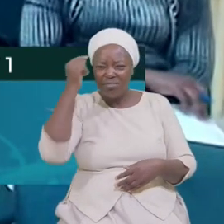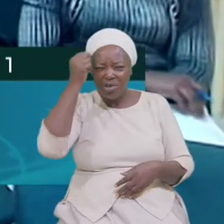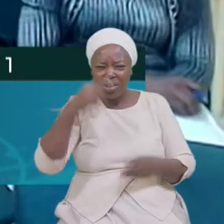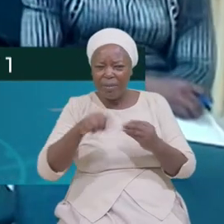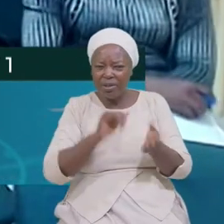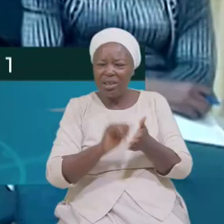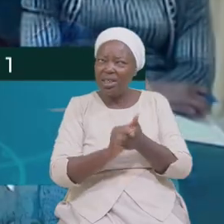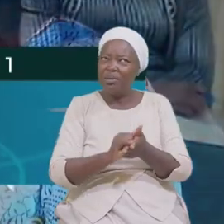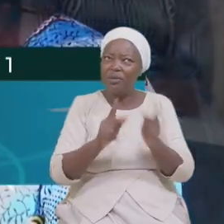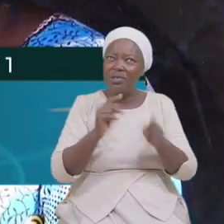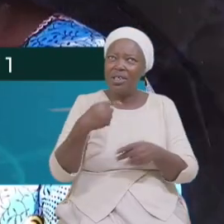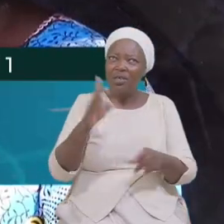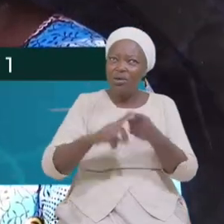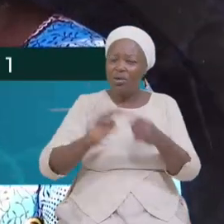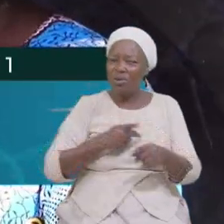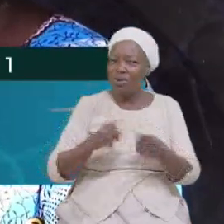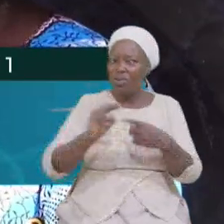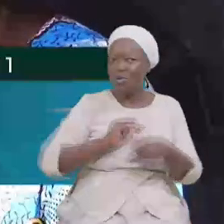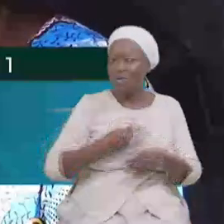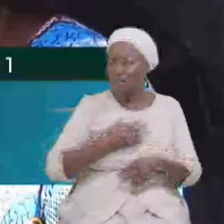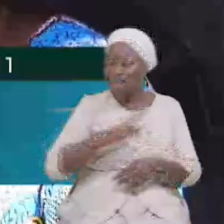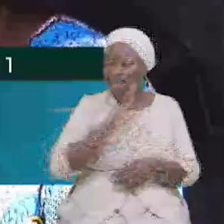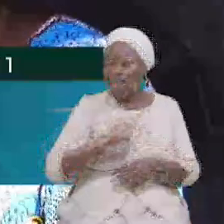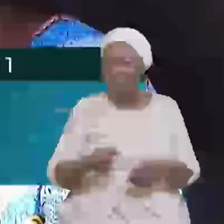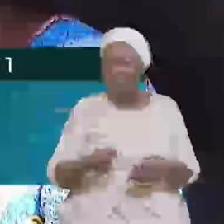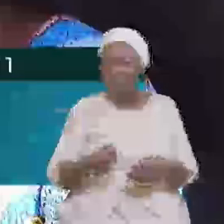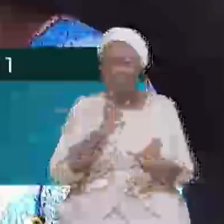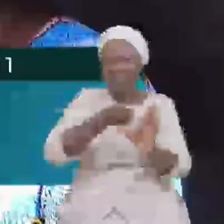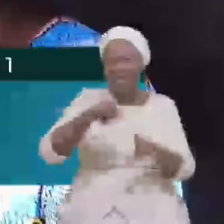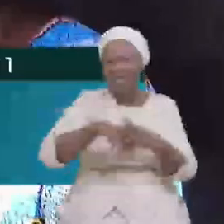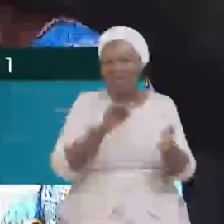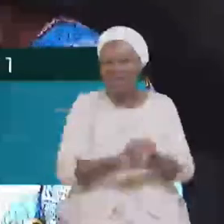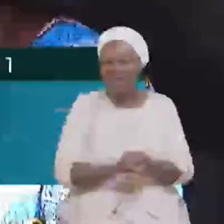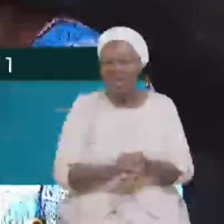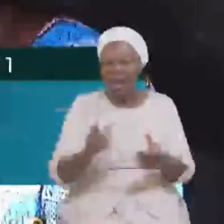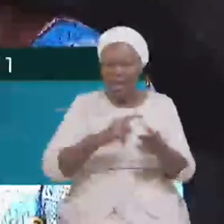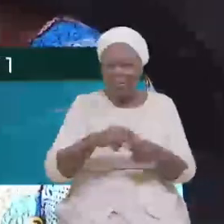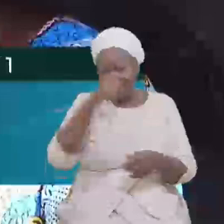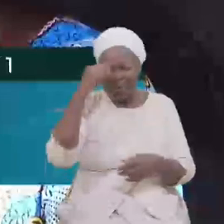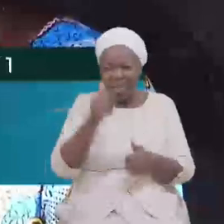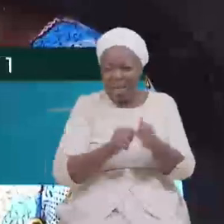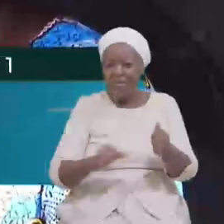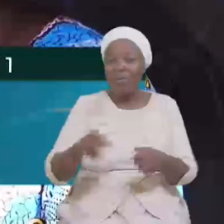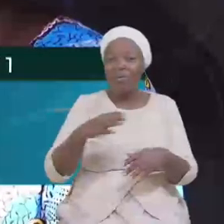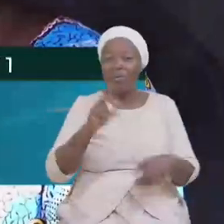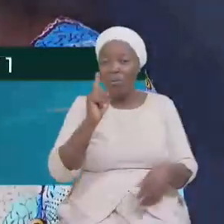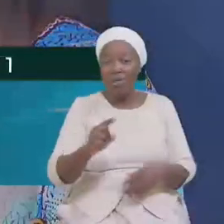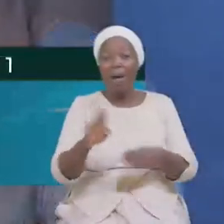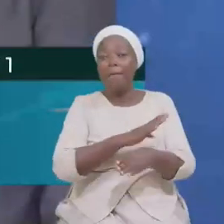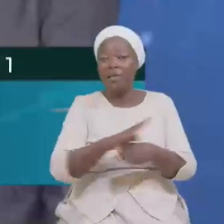unto us, and they never partake of that thing, because everybody's business is nobody's